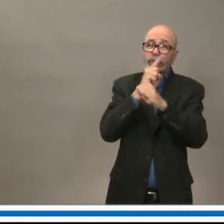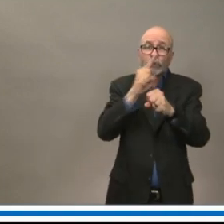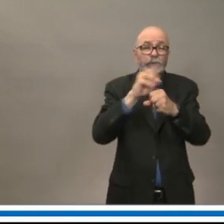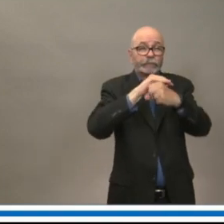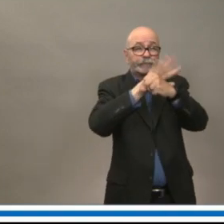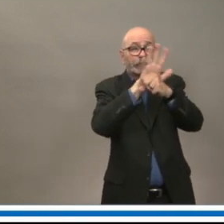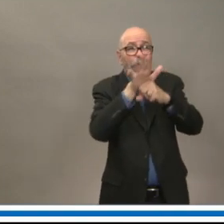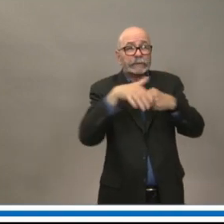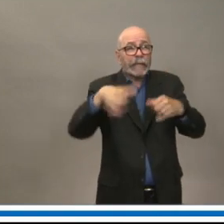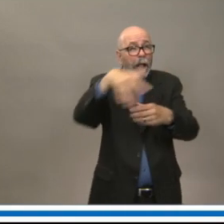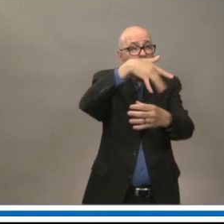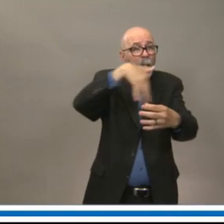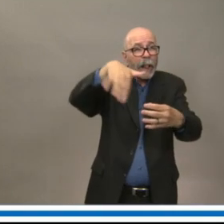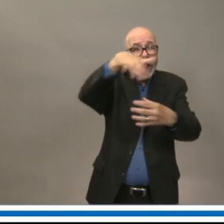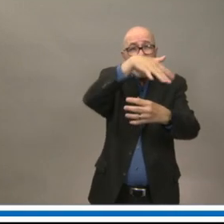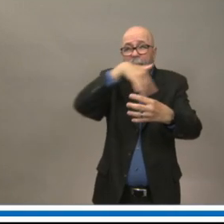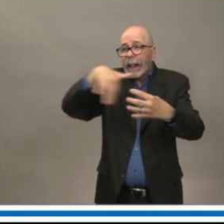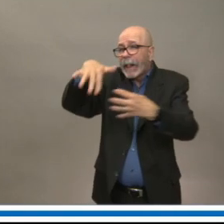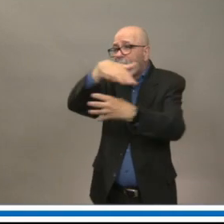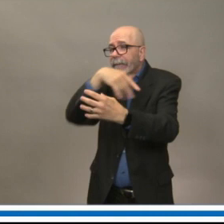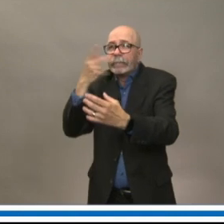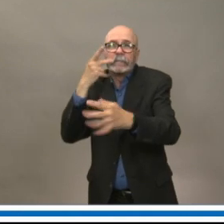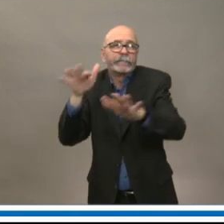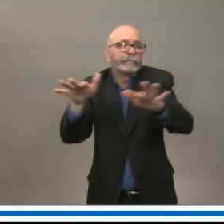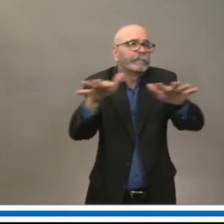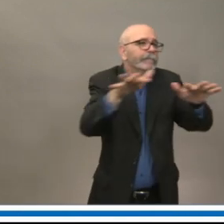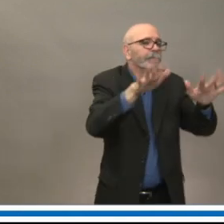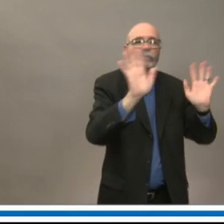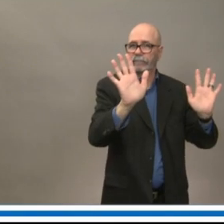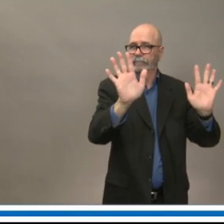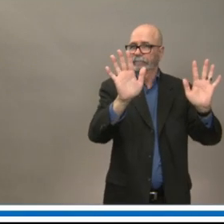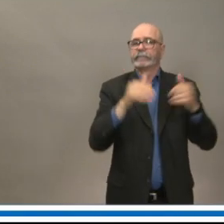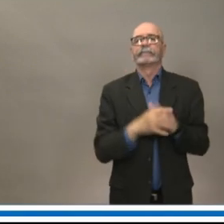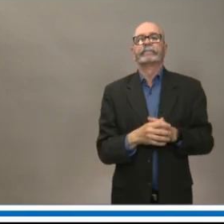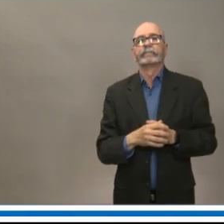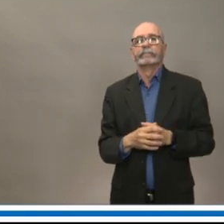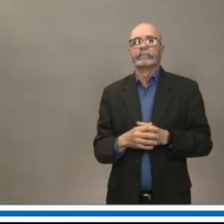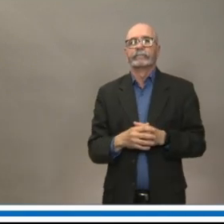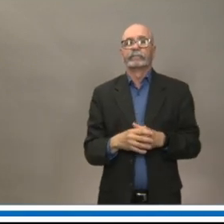necessary. Next question will go to CTV's Natasha Pace.